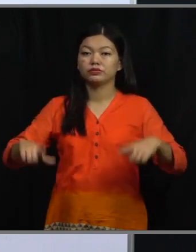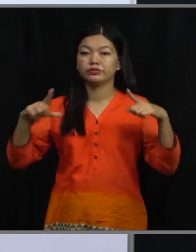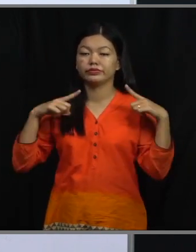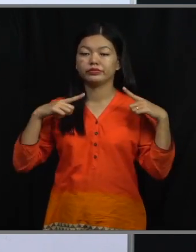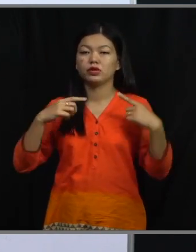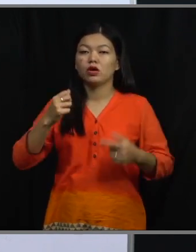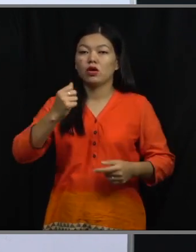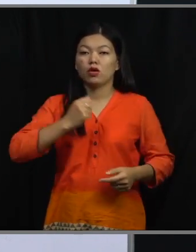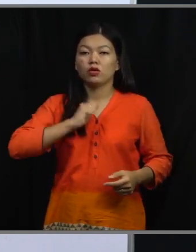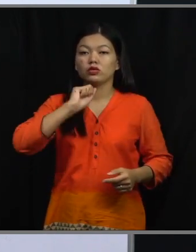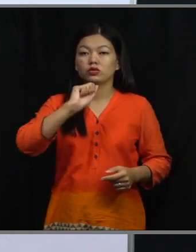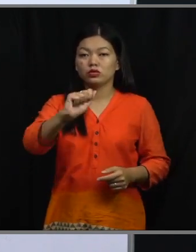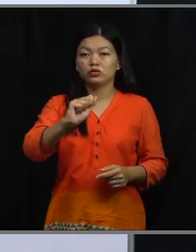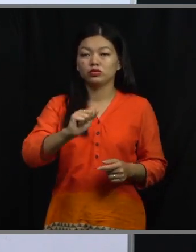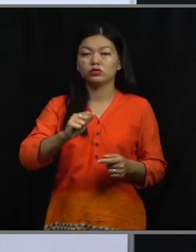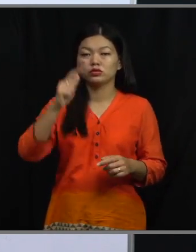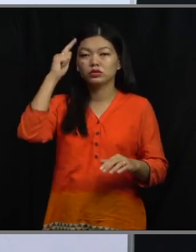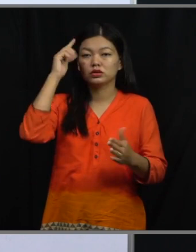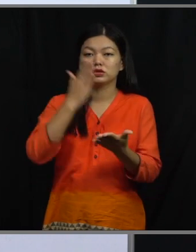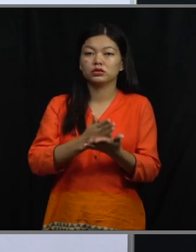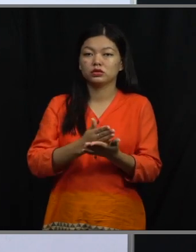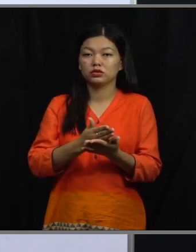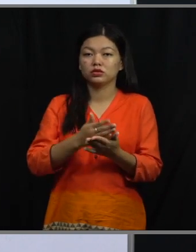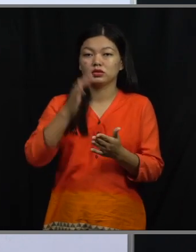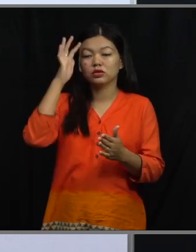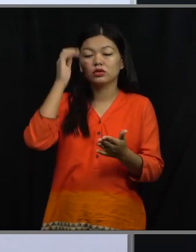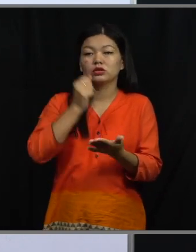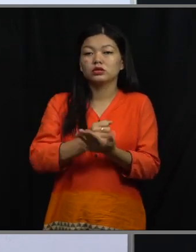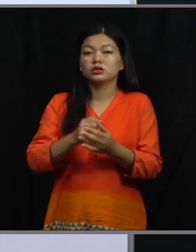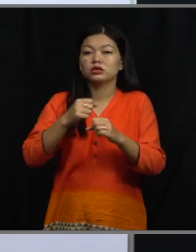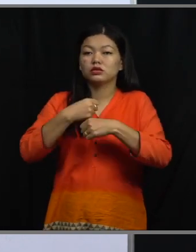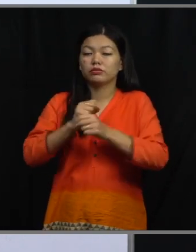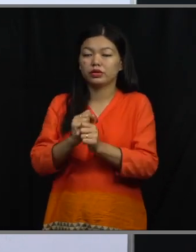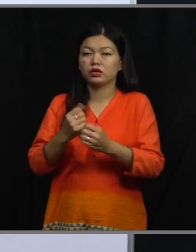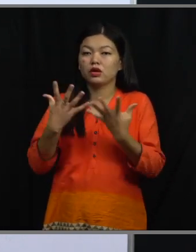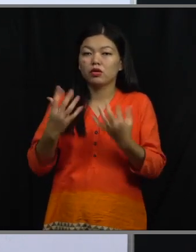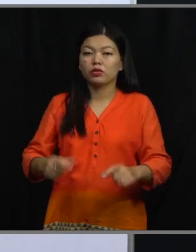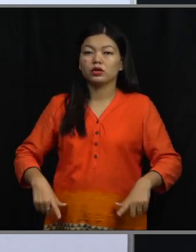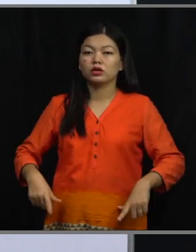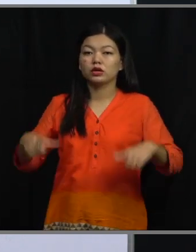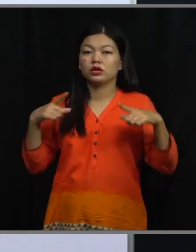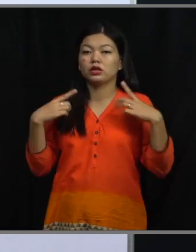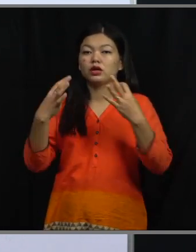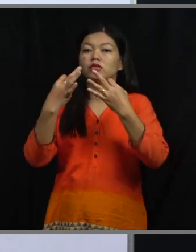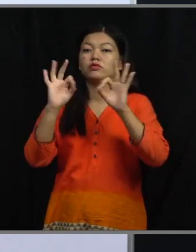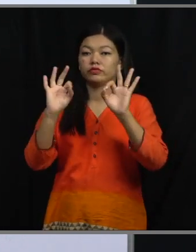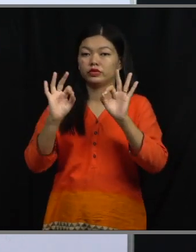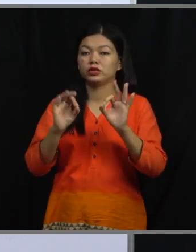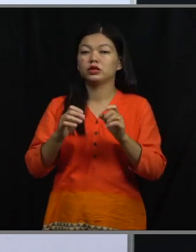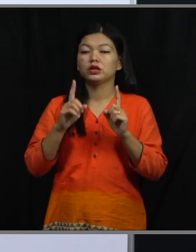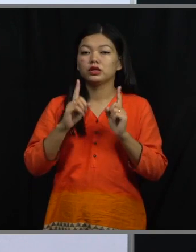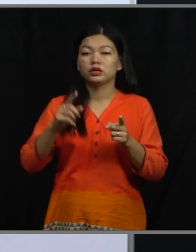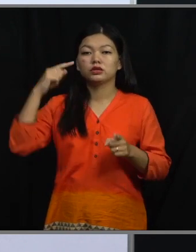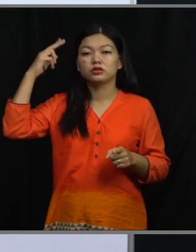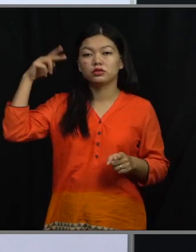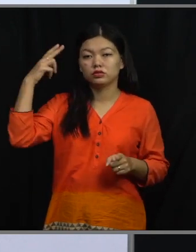their own decisions on their own, and that is also another reason why, okay, they also move out from